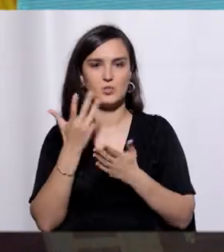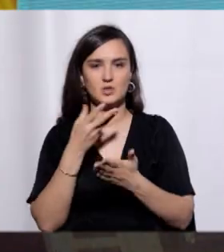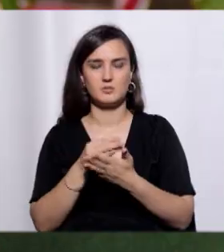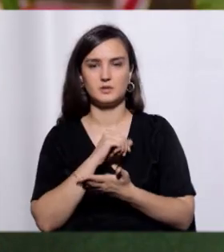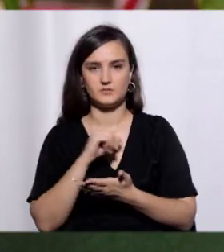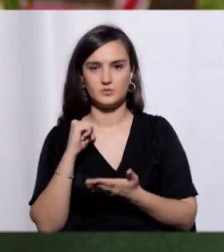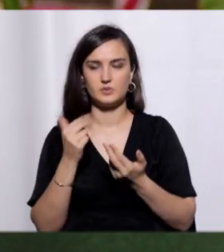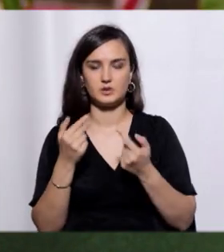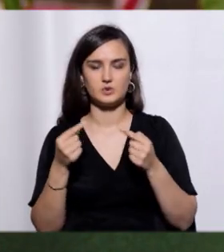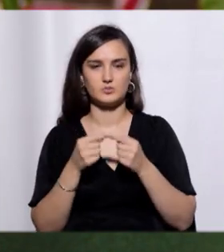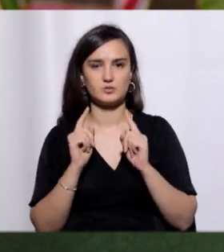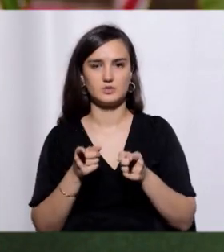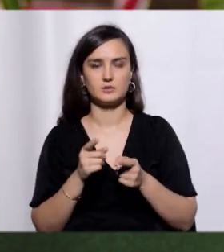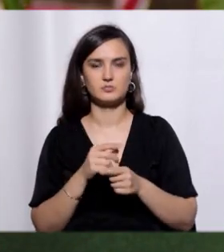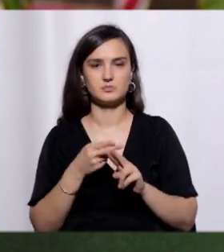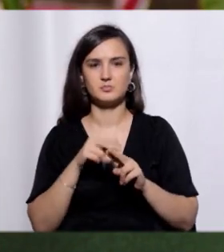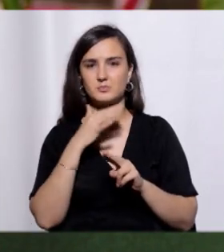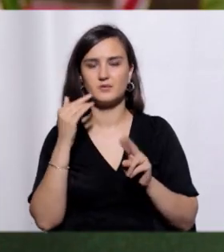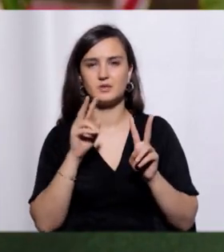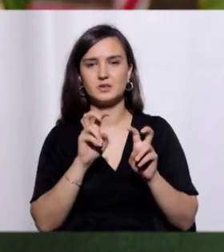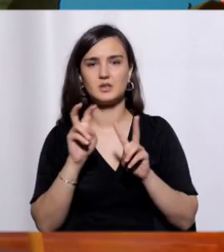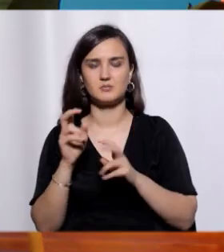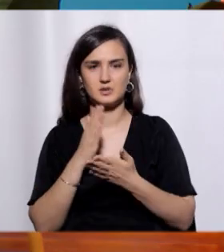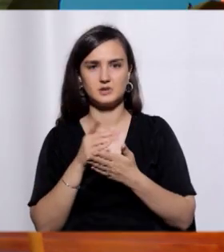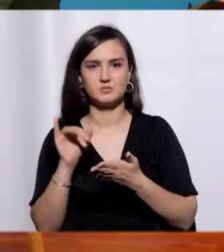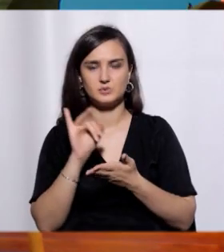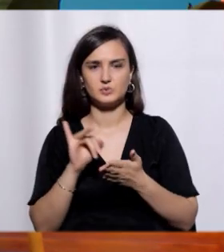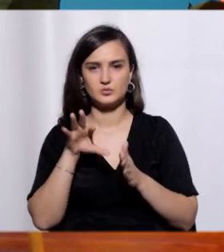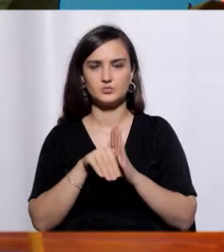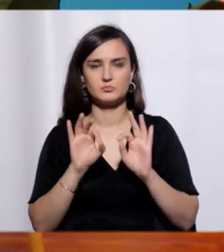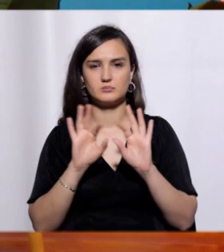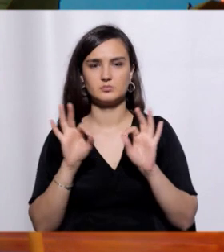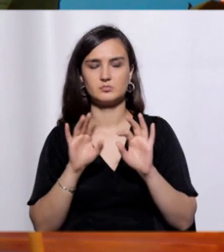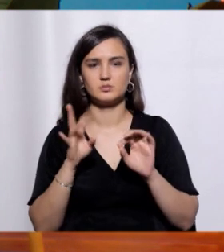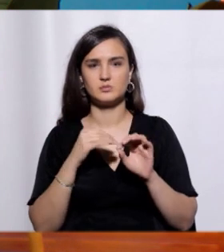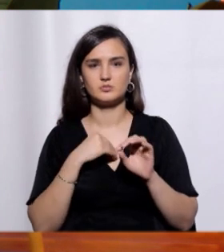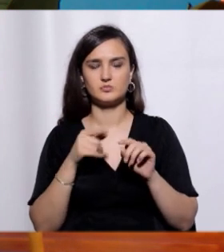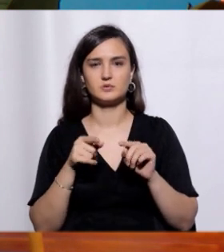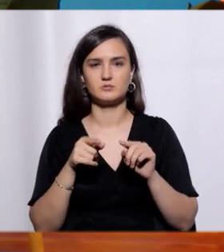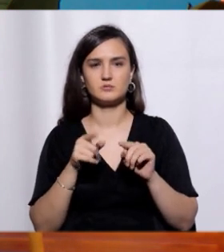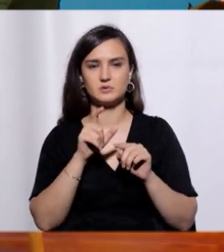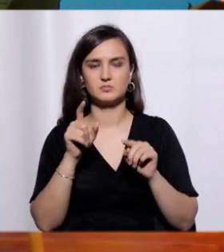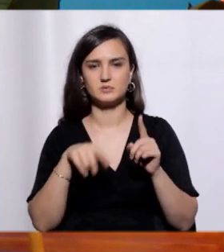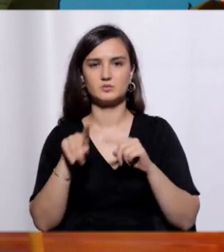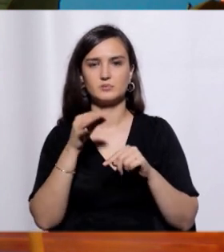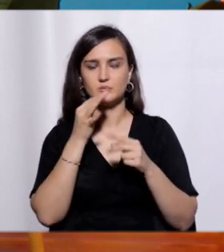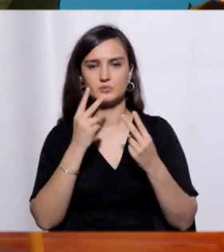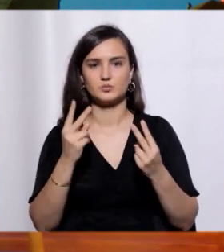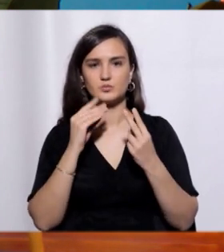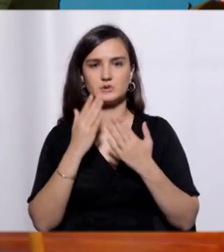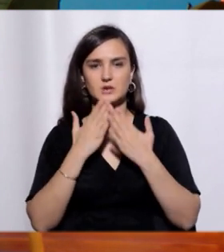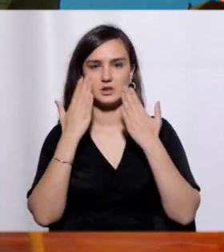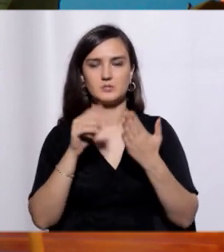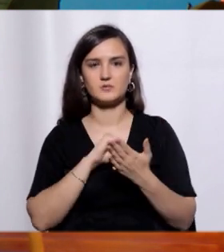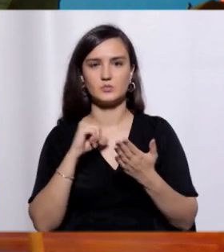herself. Definitely. There's a lot more themes in this story that we can talk about, but we will set it aside for people to enjoy when they read the